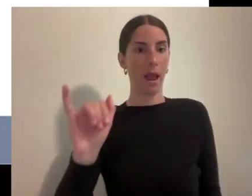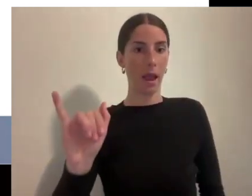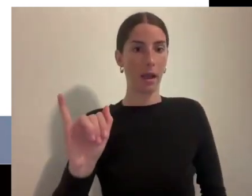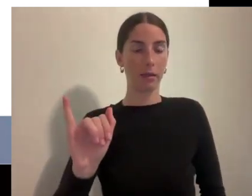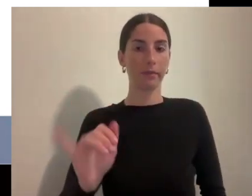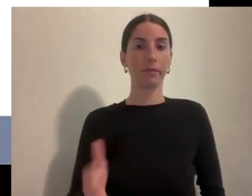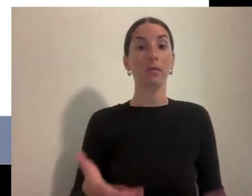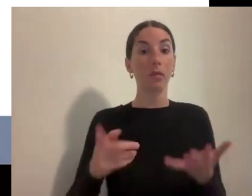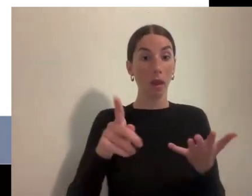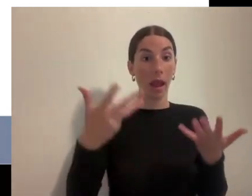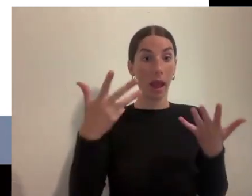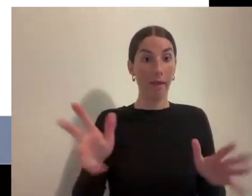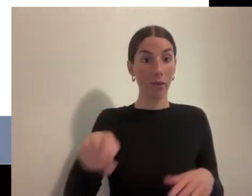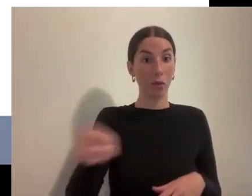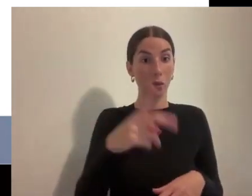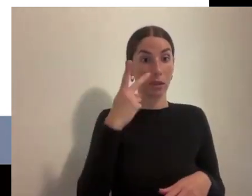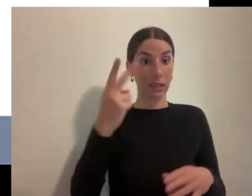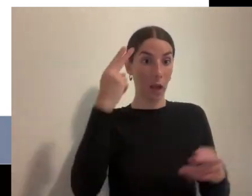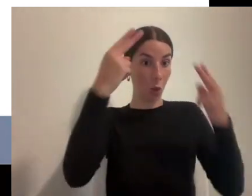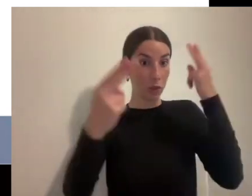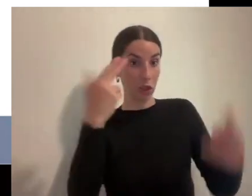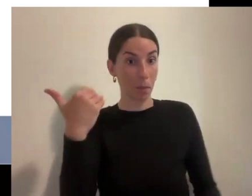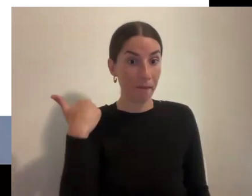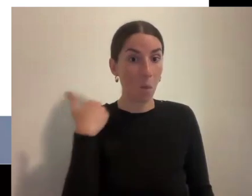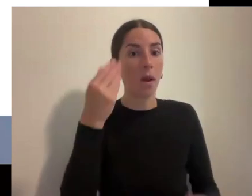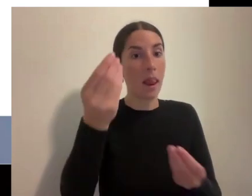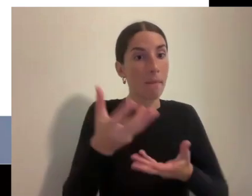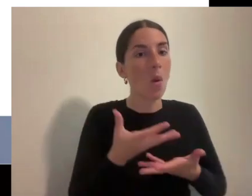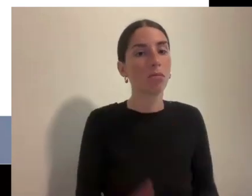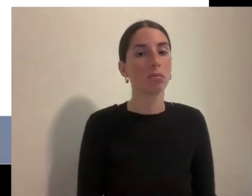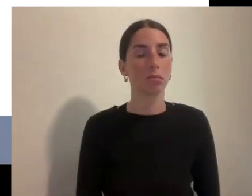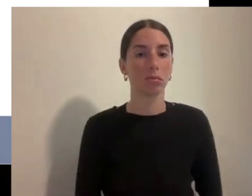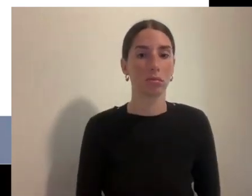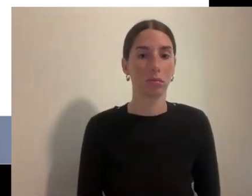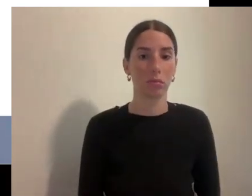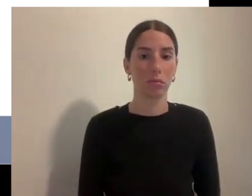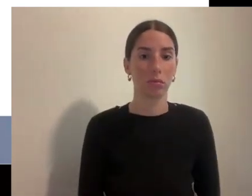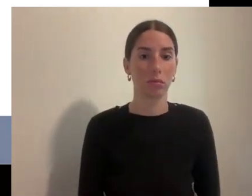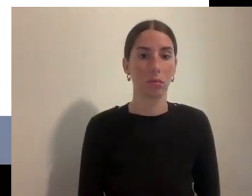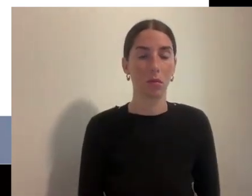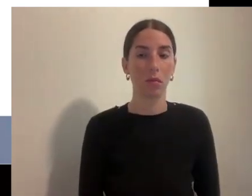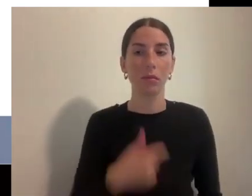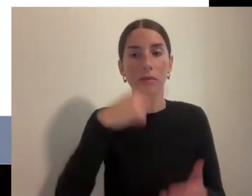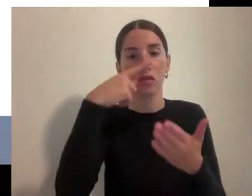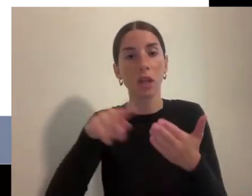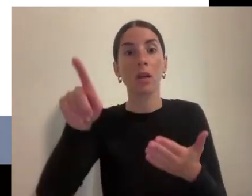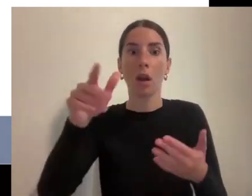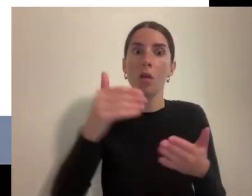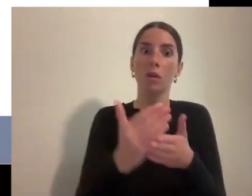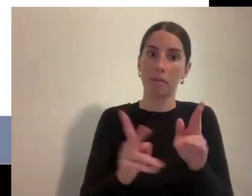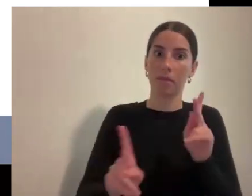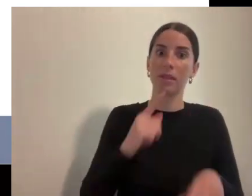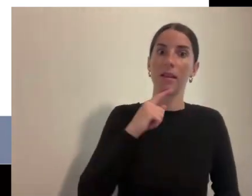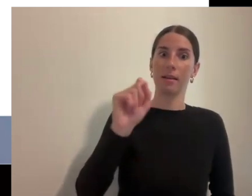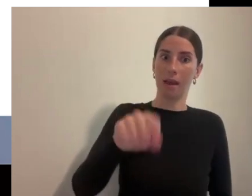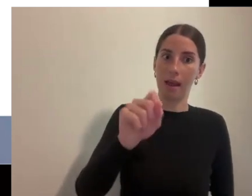seen hallucinations? Let me know. And I will check over here. Yes, a lot of people